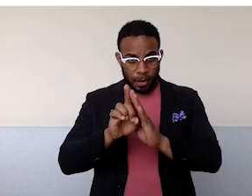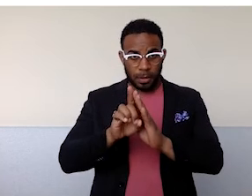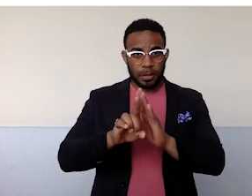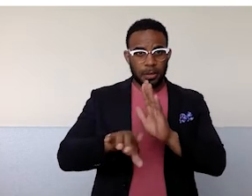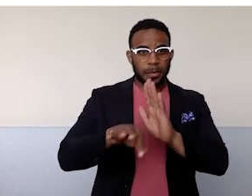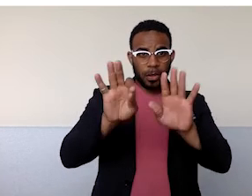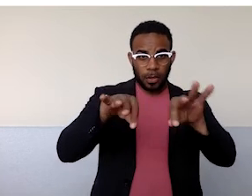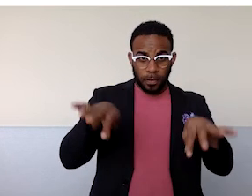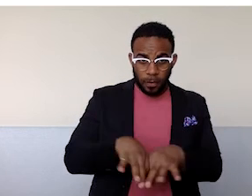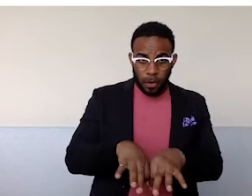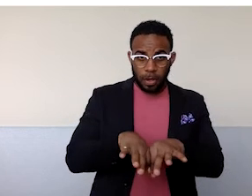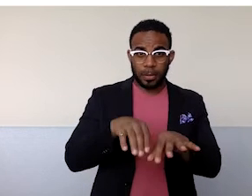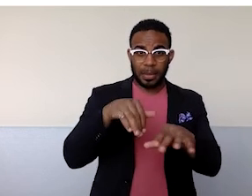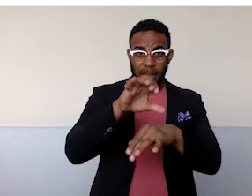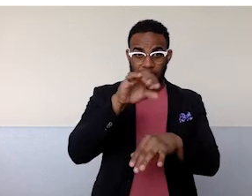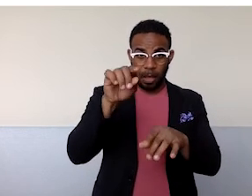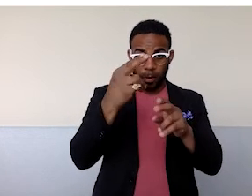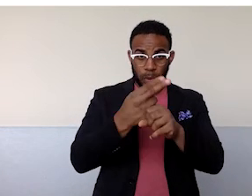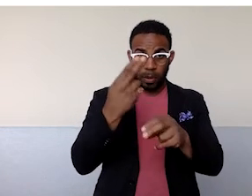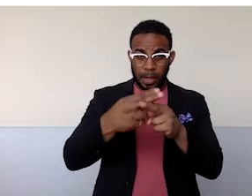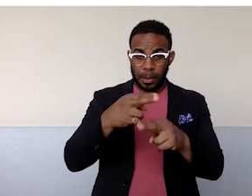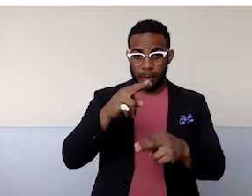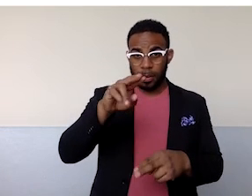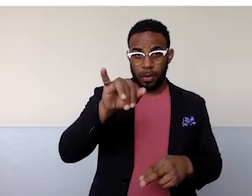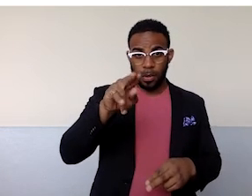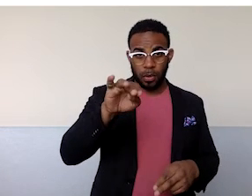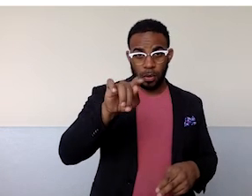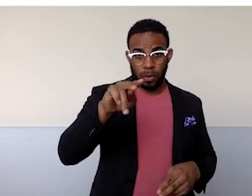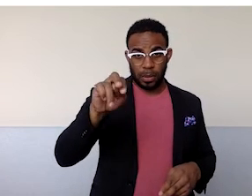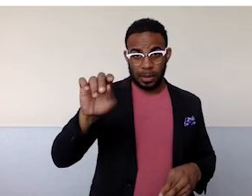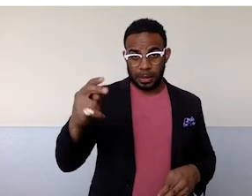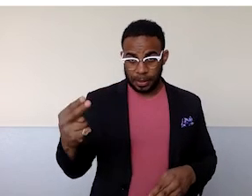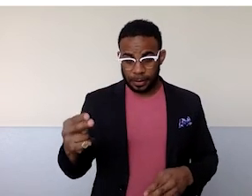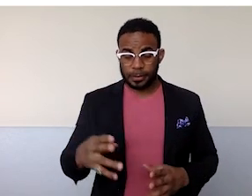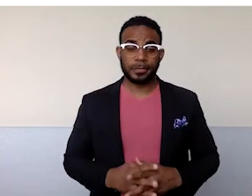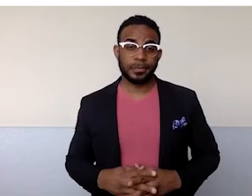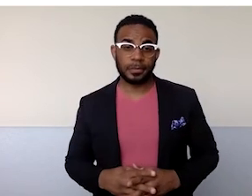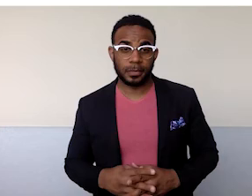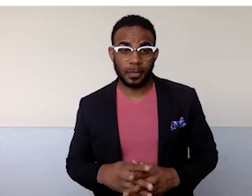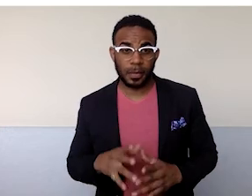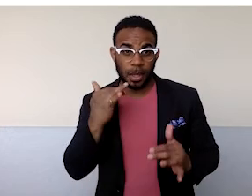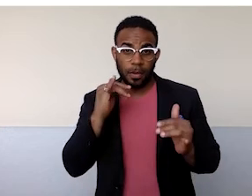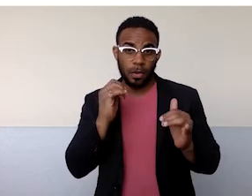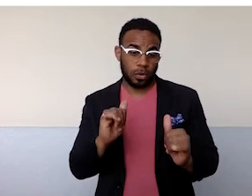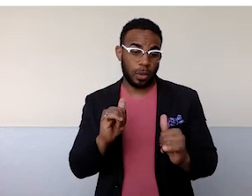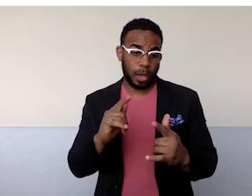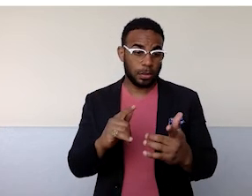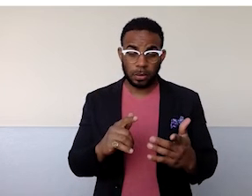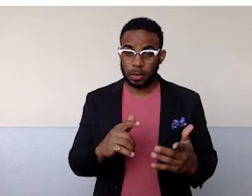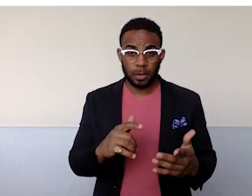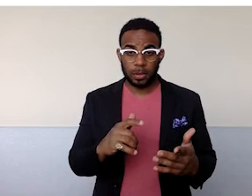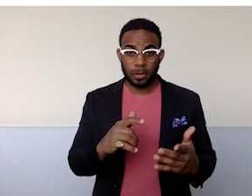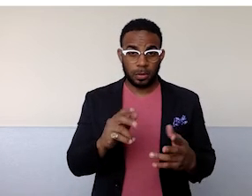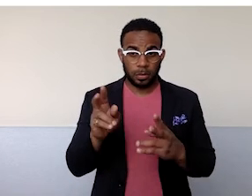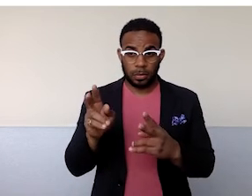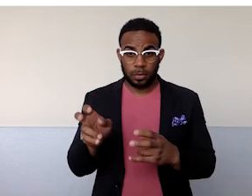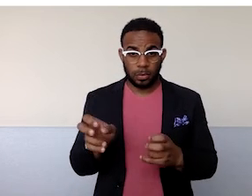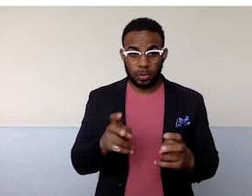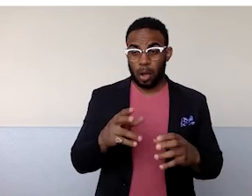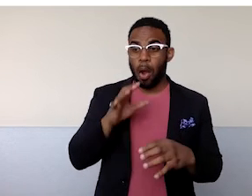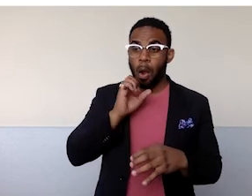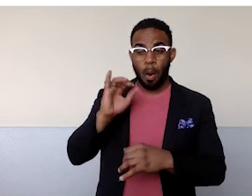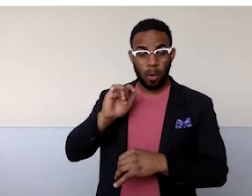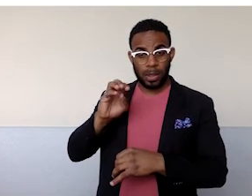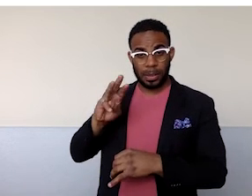said that they really wanted to help, or rather, if you're trying to onboard on Agility CMS, you get